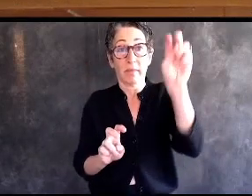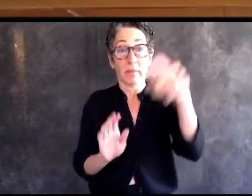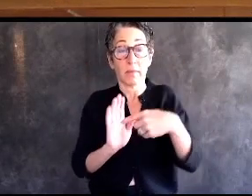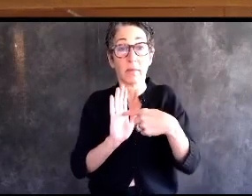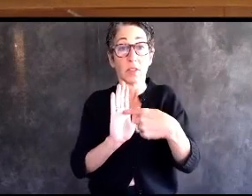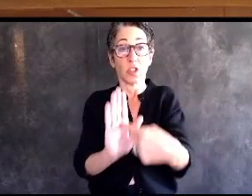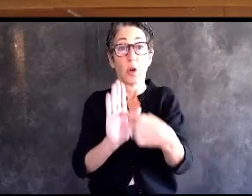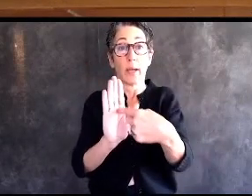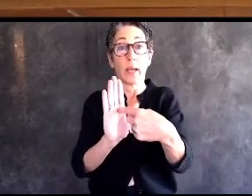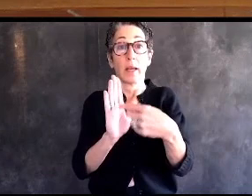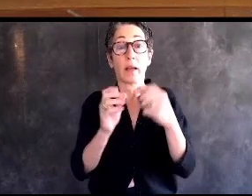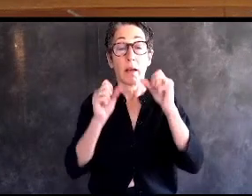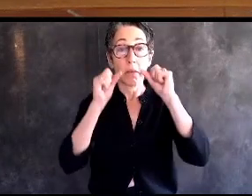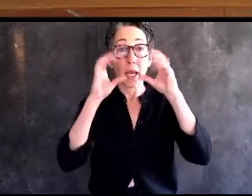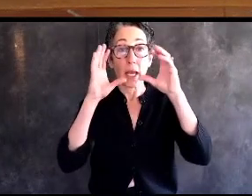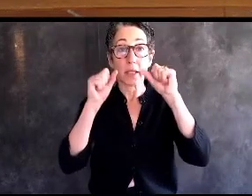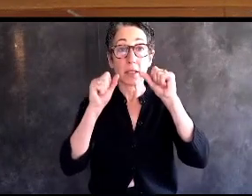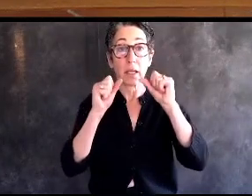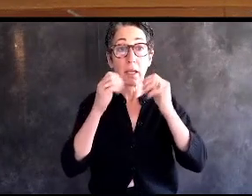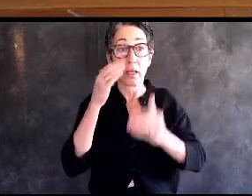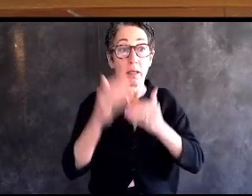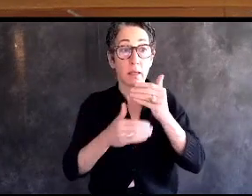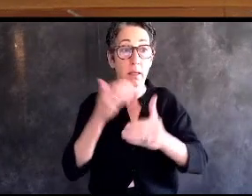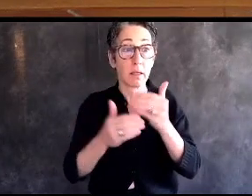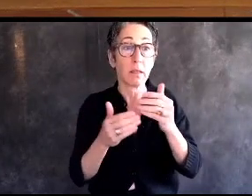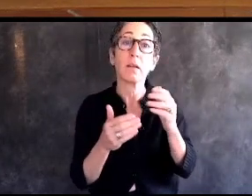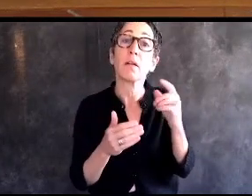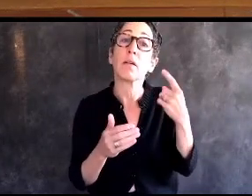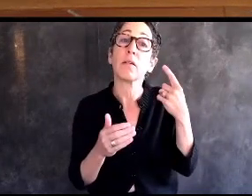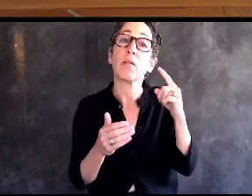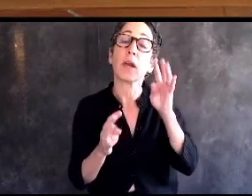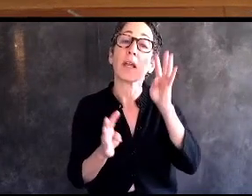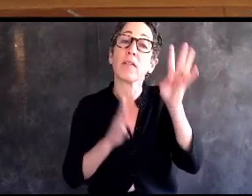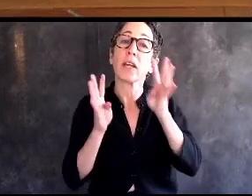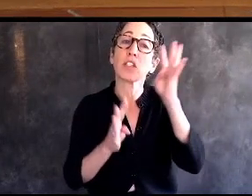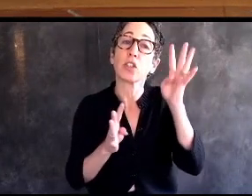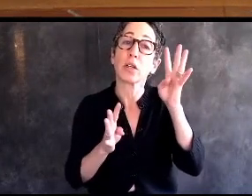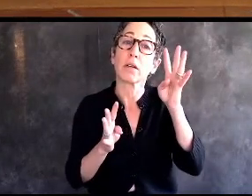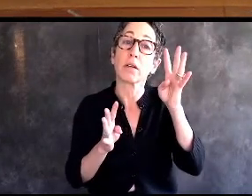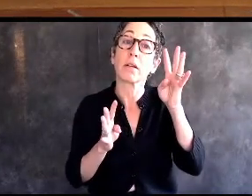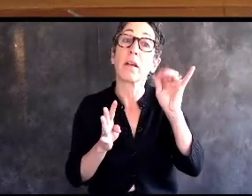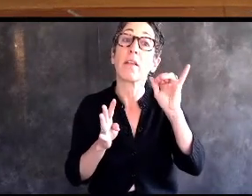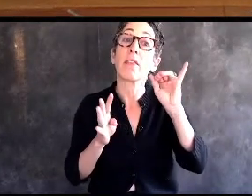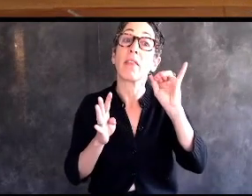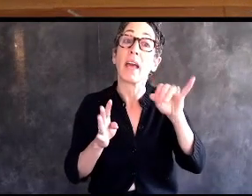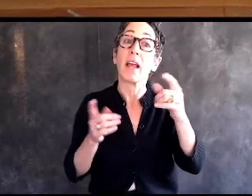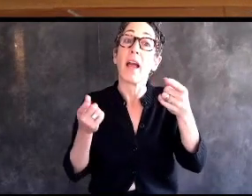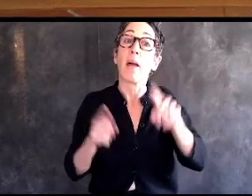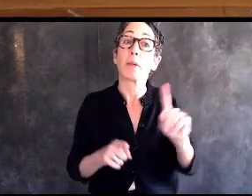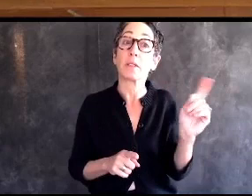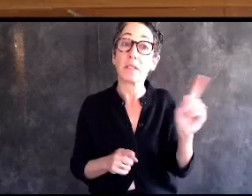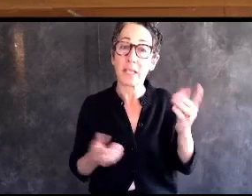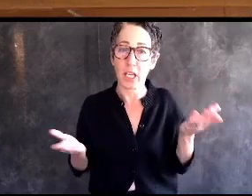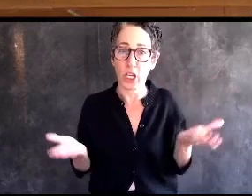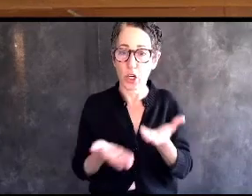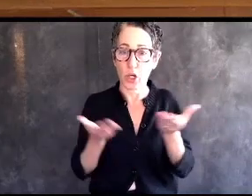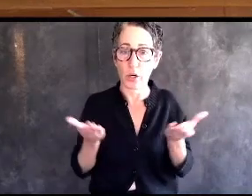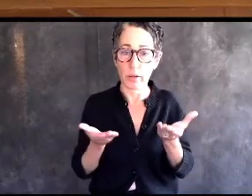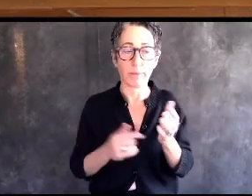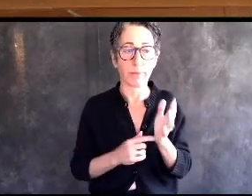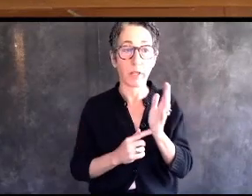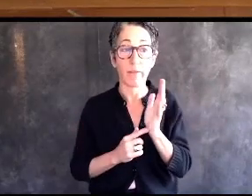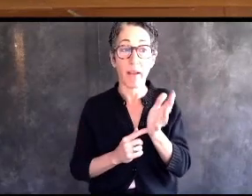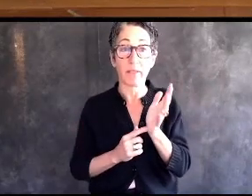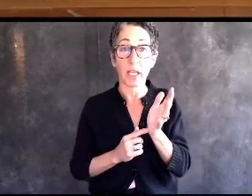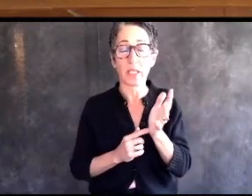and illuminating the vibro ecosystem of innovation that thrives here at Northeastern. I'll take 5 seconds to say, or 10